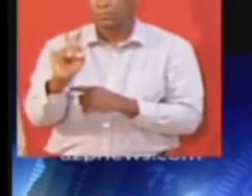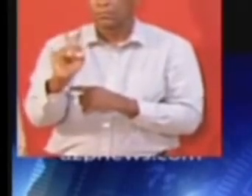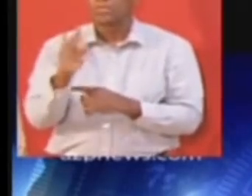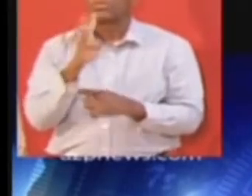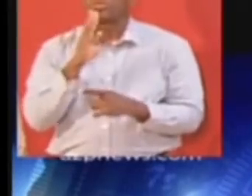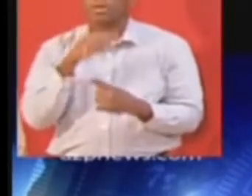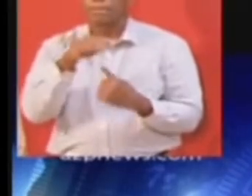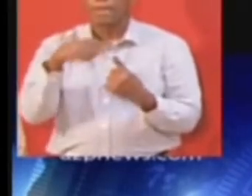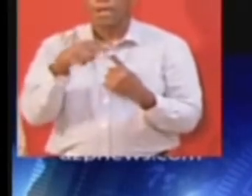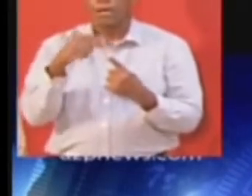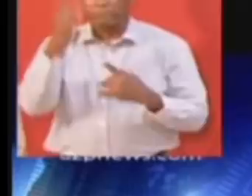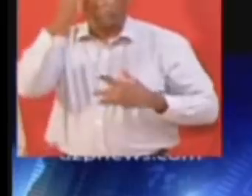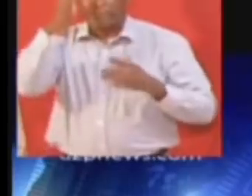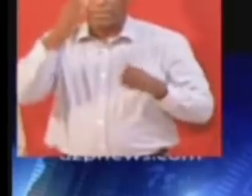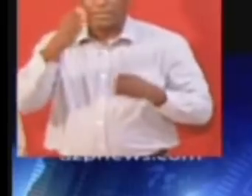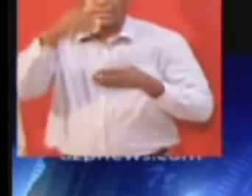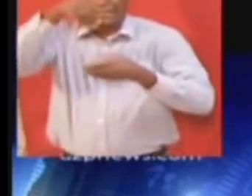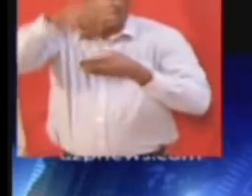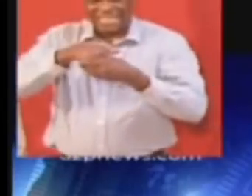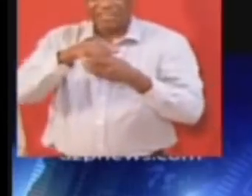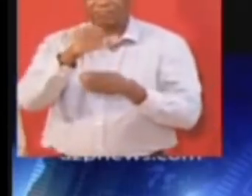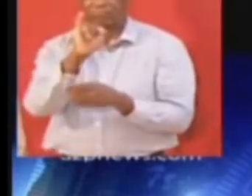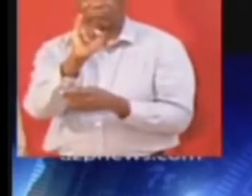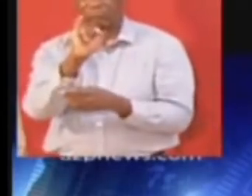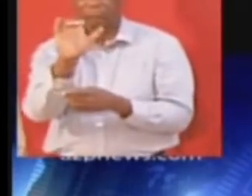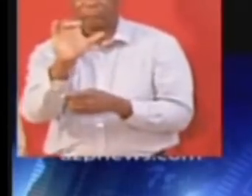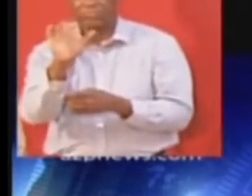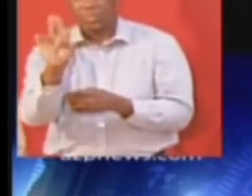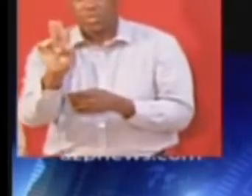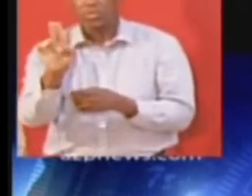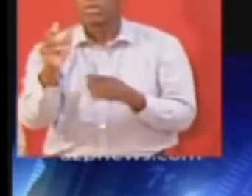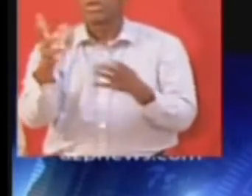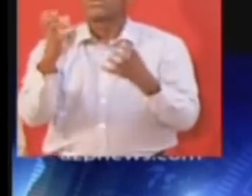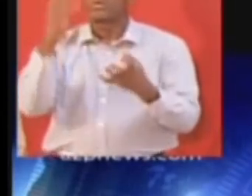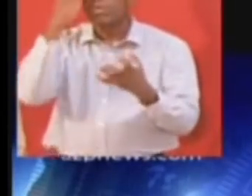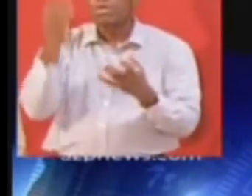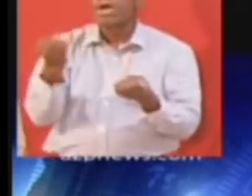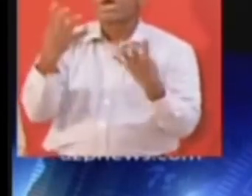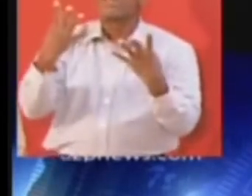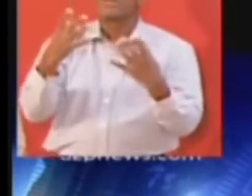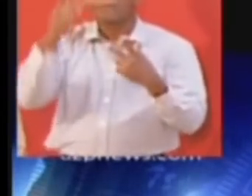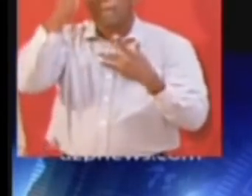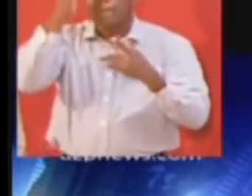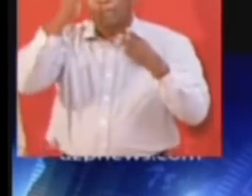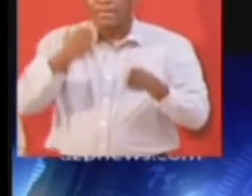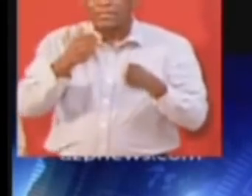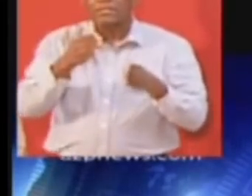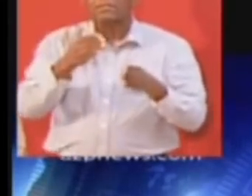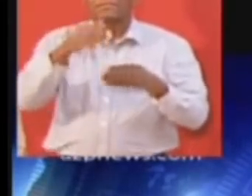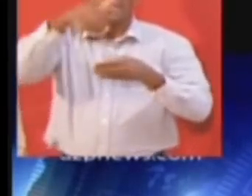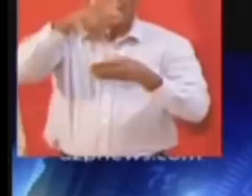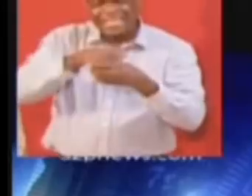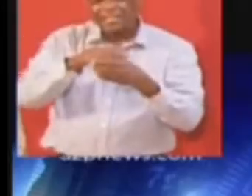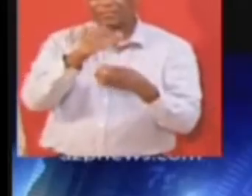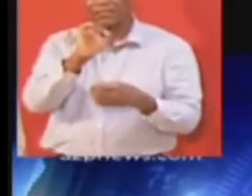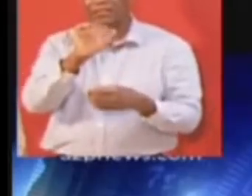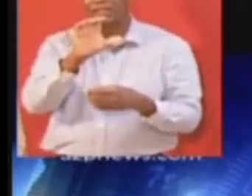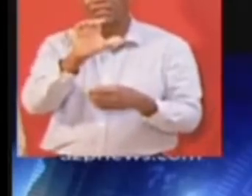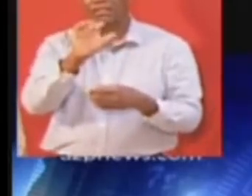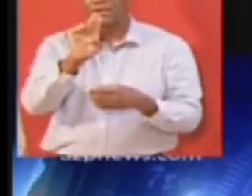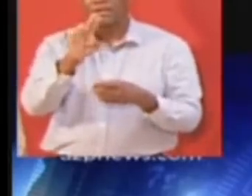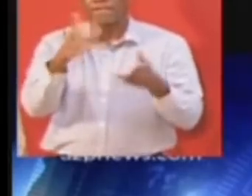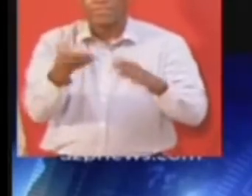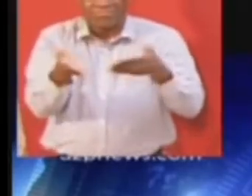ICU, etc. I just wanted to know if you get the figures of the number of patients in ICU who have passed on, and any patients who may